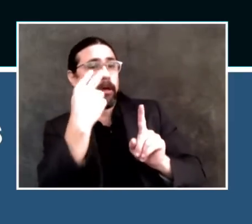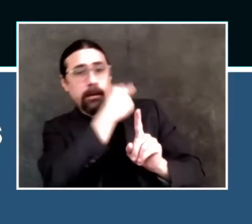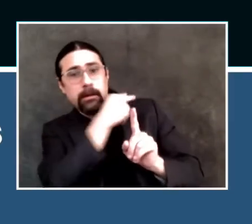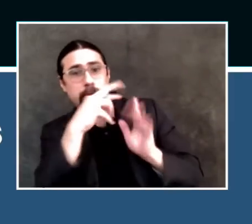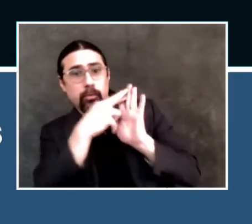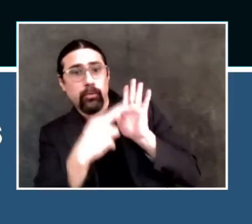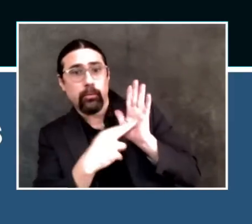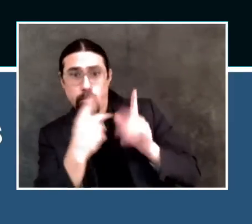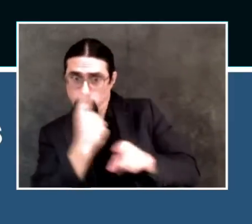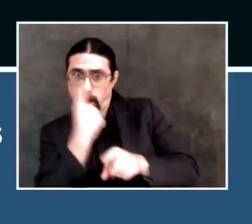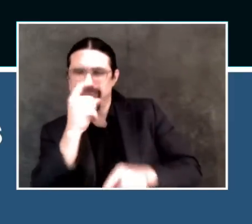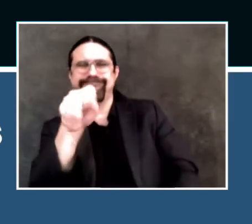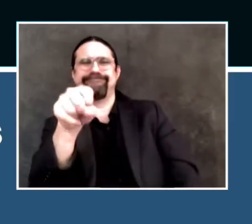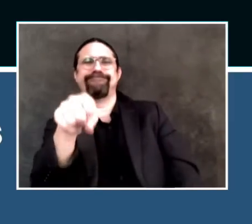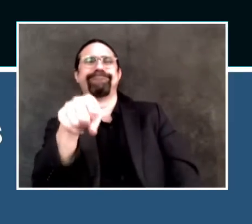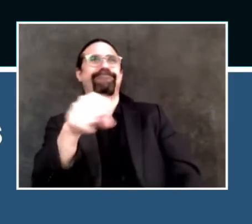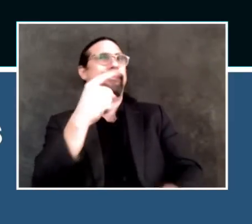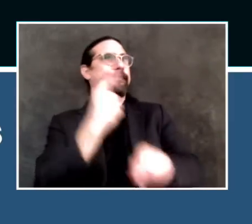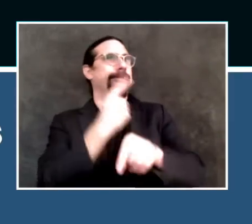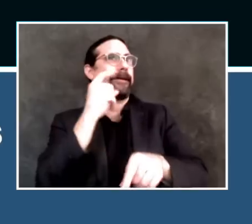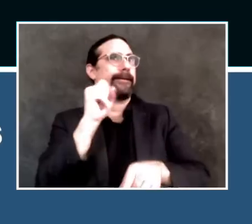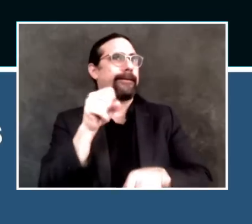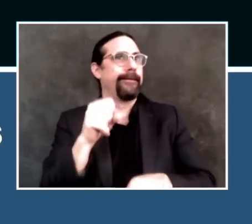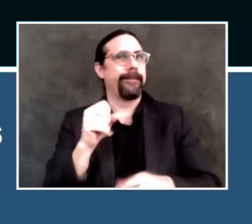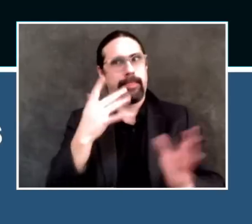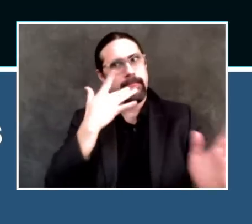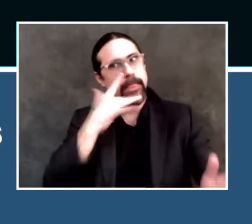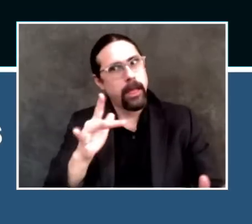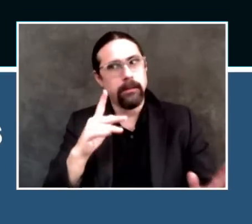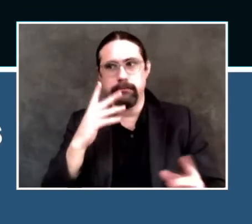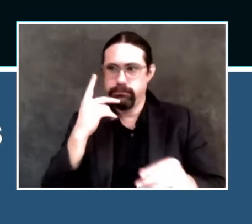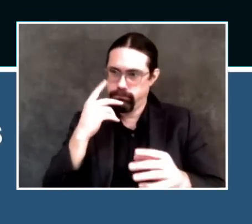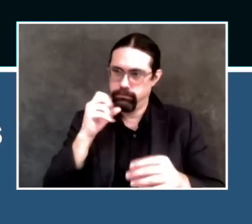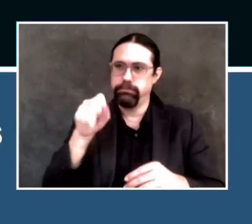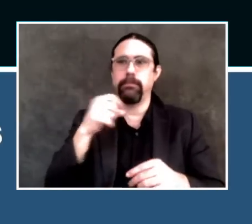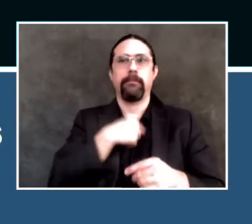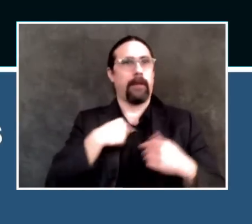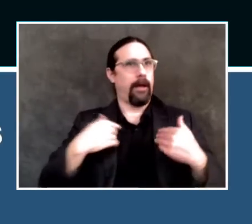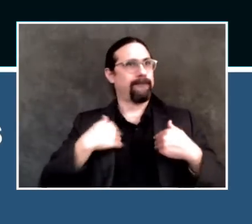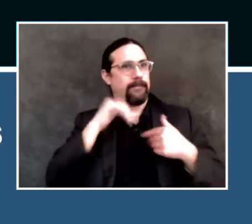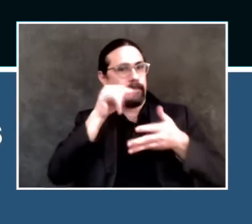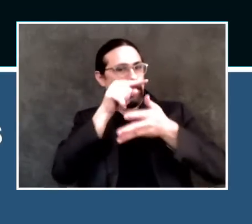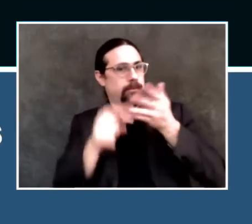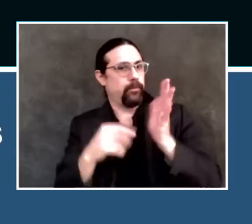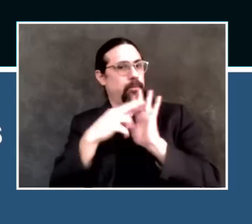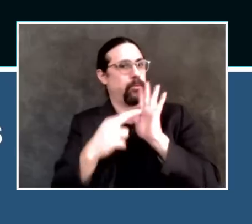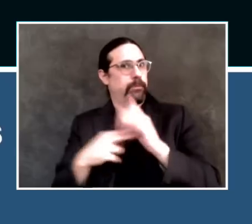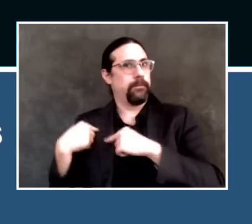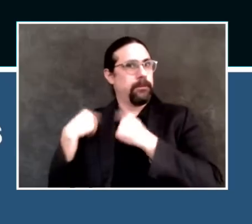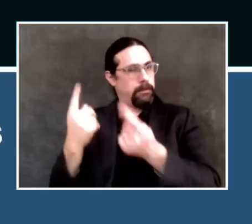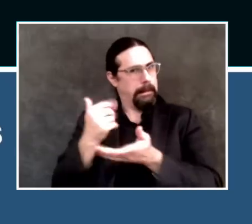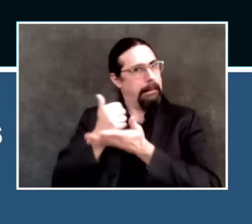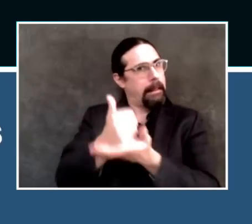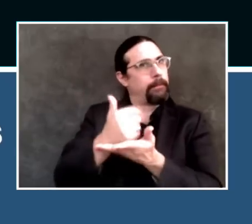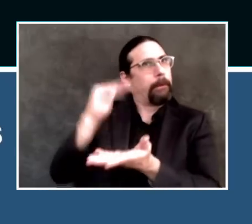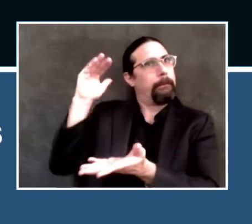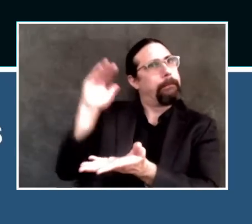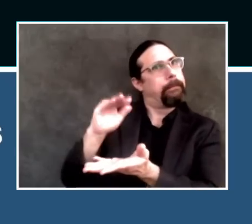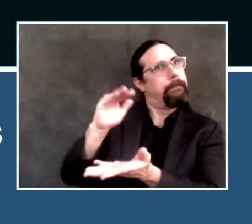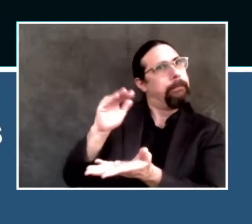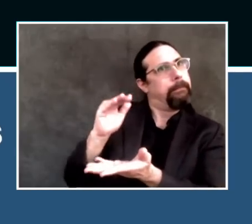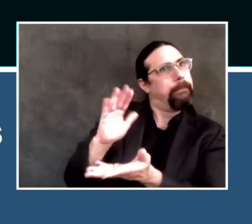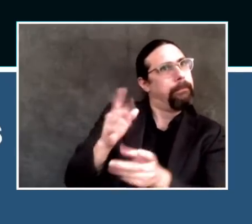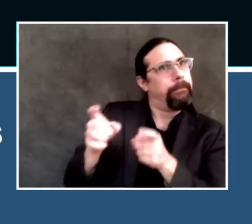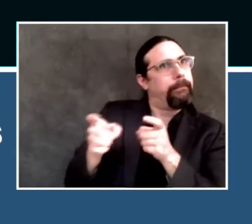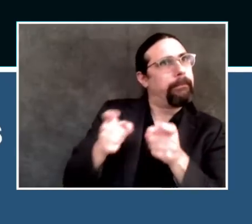different ways, according to the information we had, the evidence we had, our coordination with the state. But all of them have